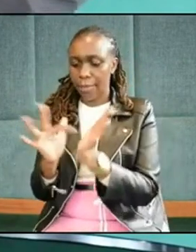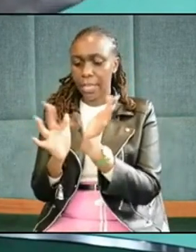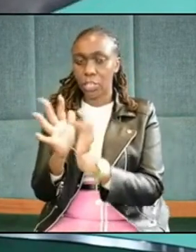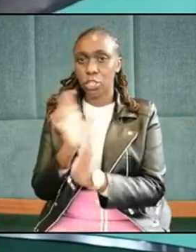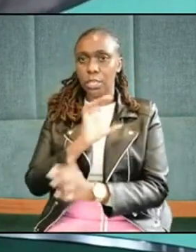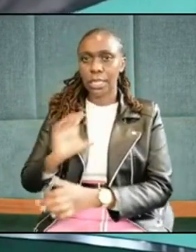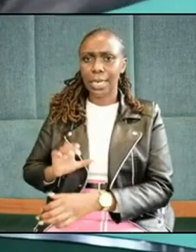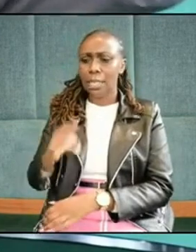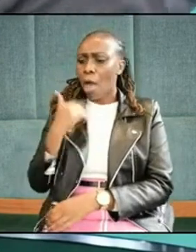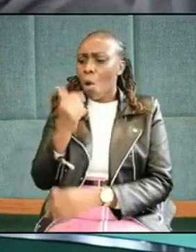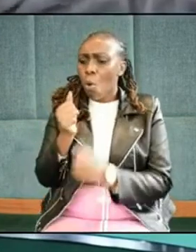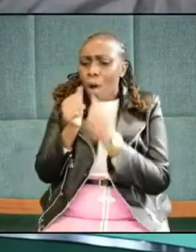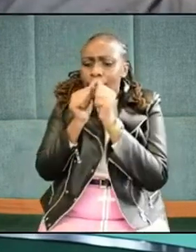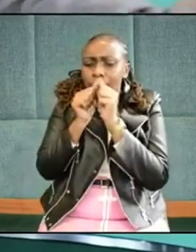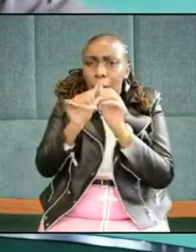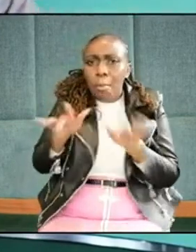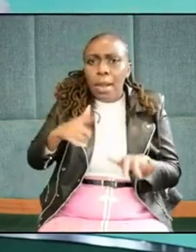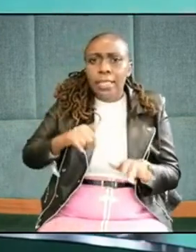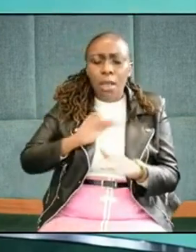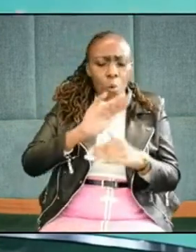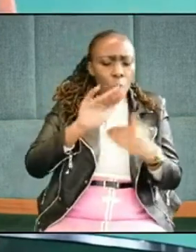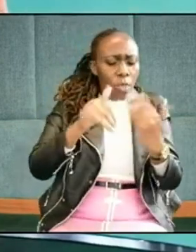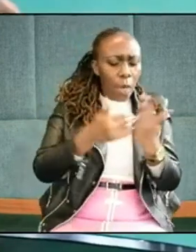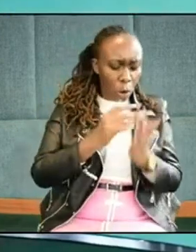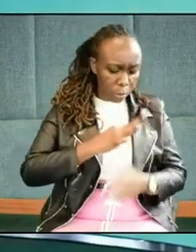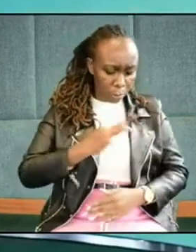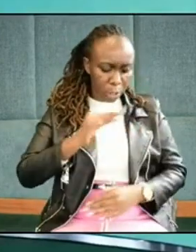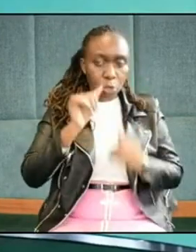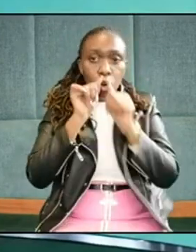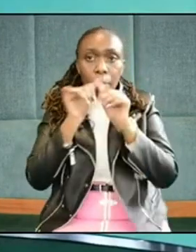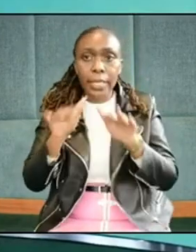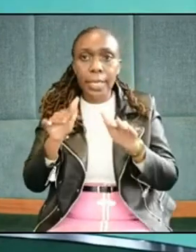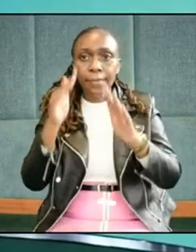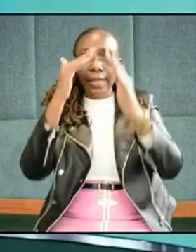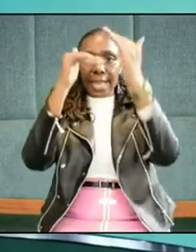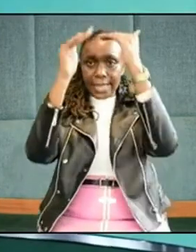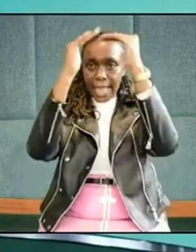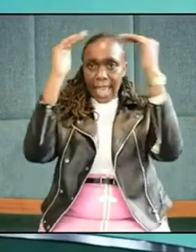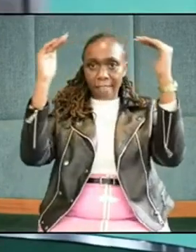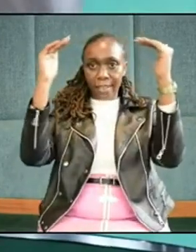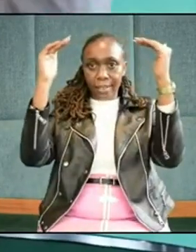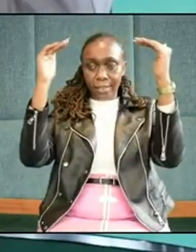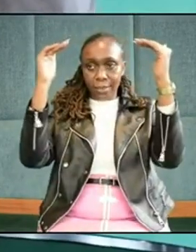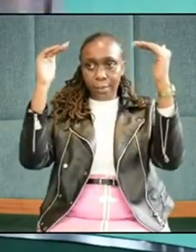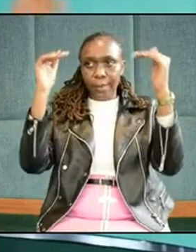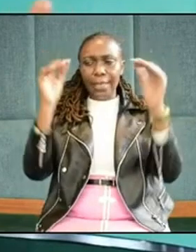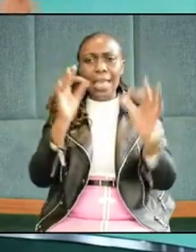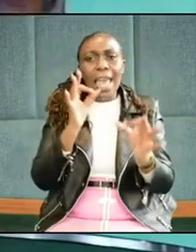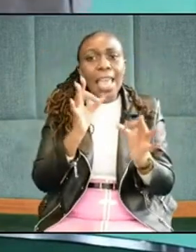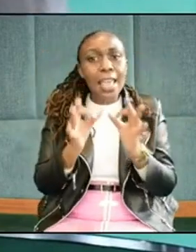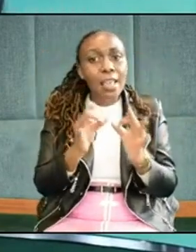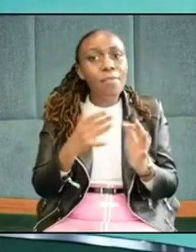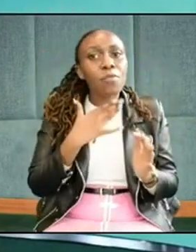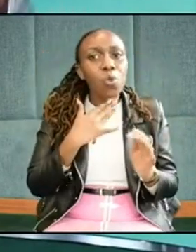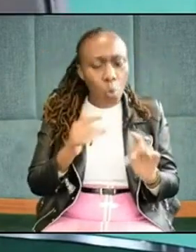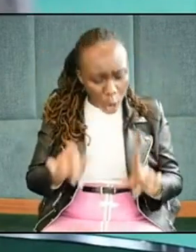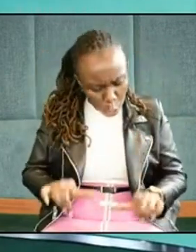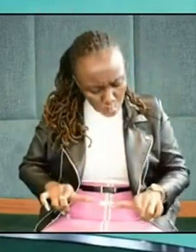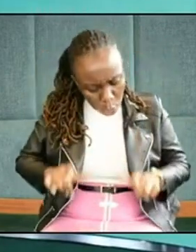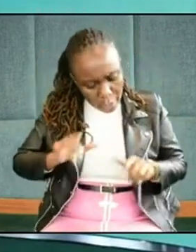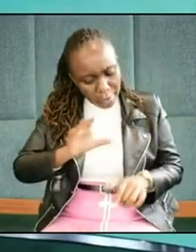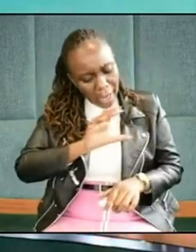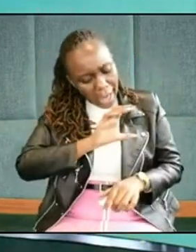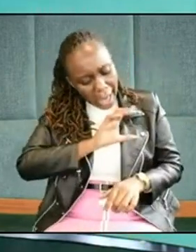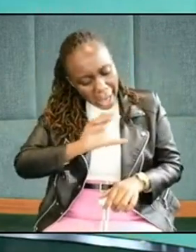has blessed us with every spiritual blessing in the heavenly places. If you want to live a